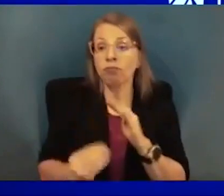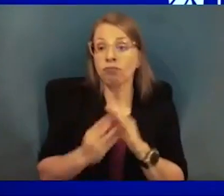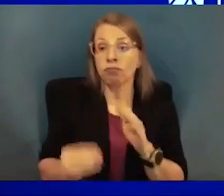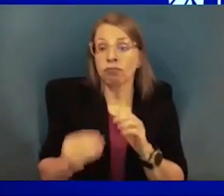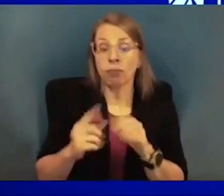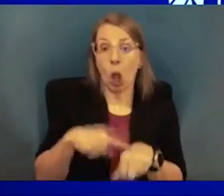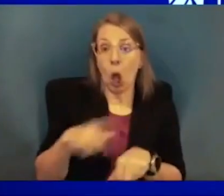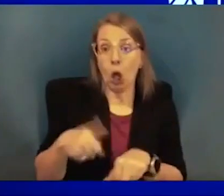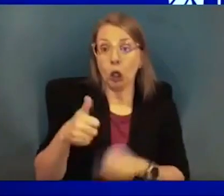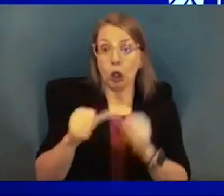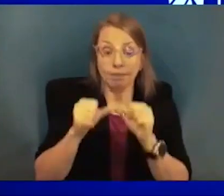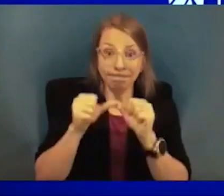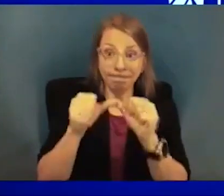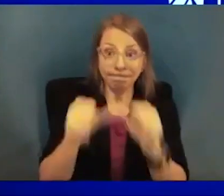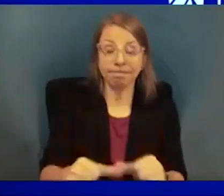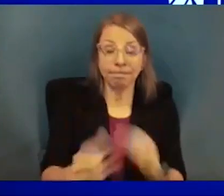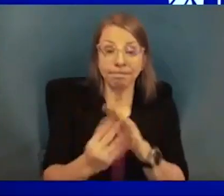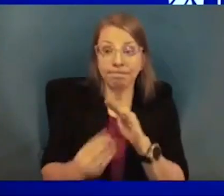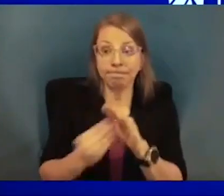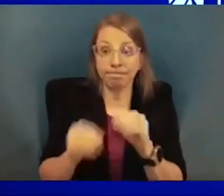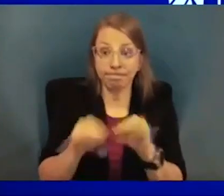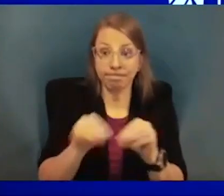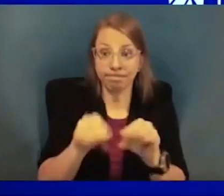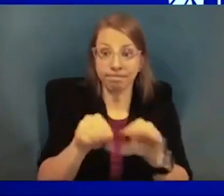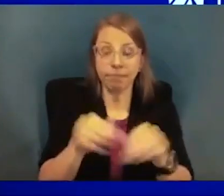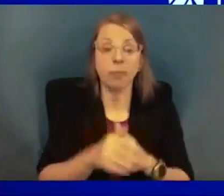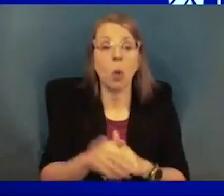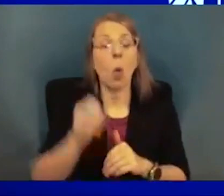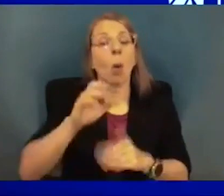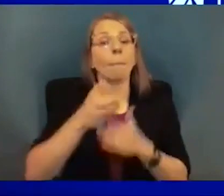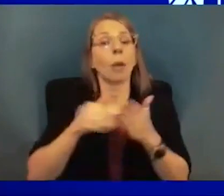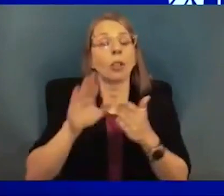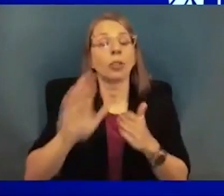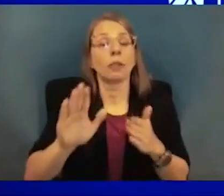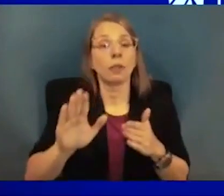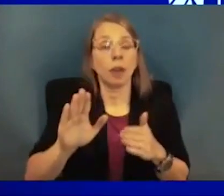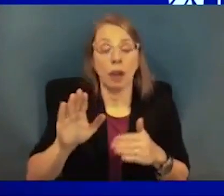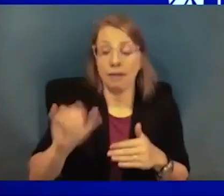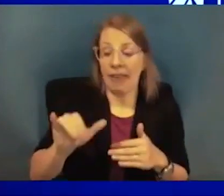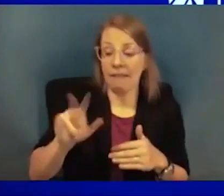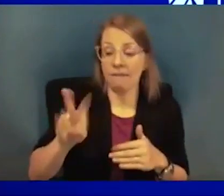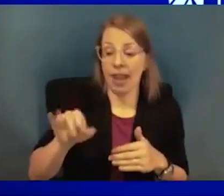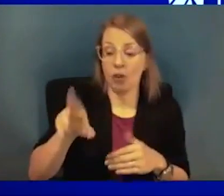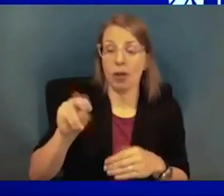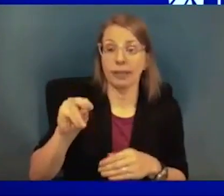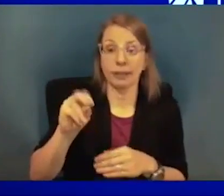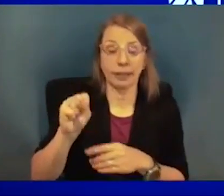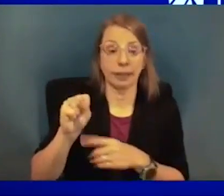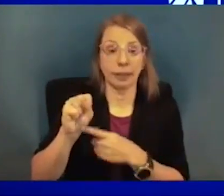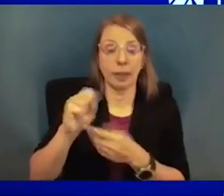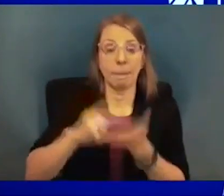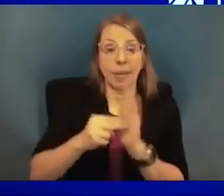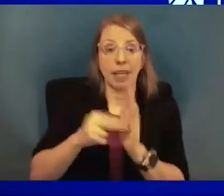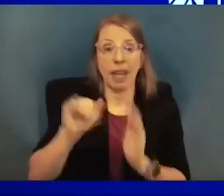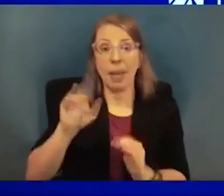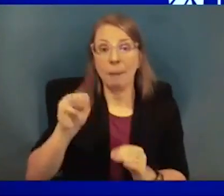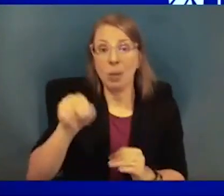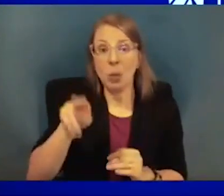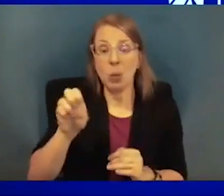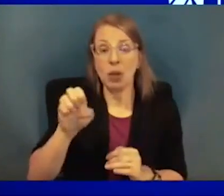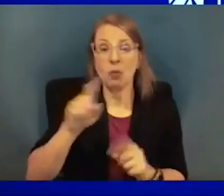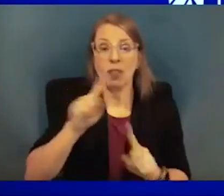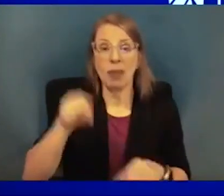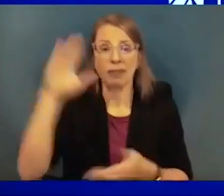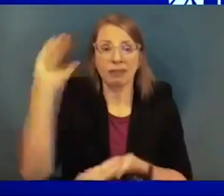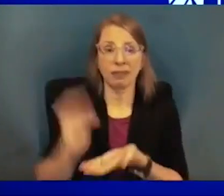other components of that virus that help reduce your immune response? We just don't know those questions yet. So I think